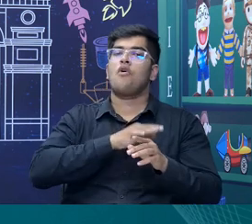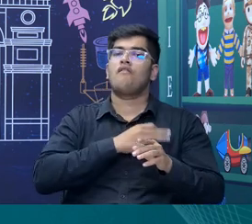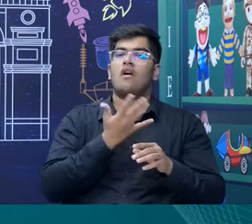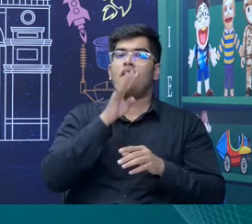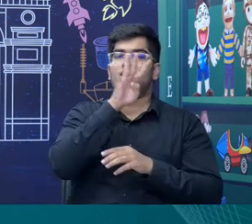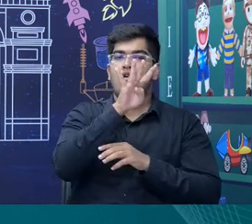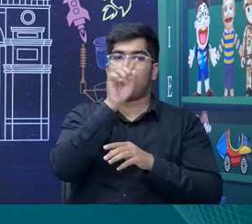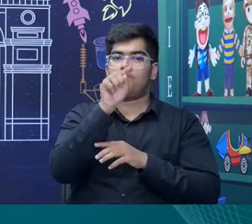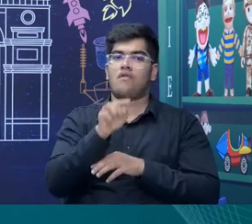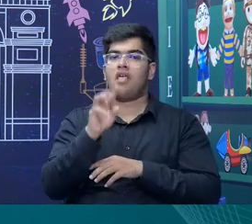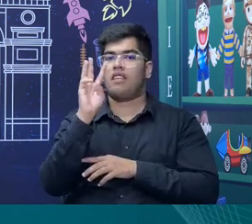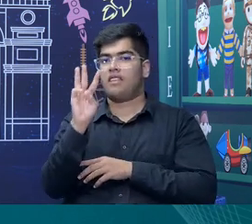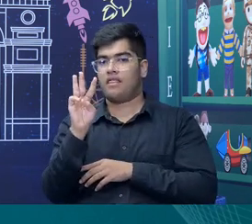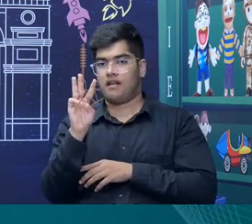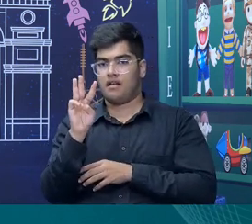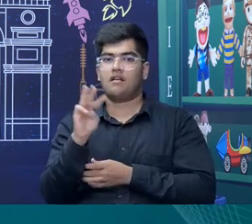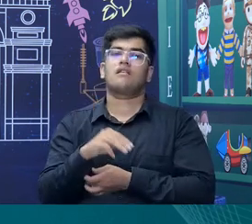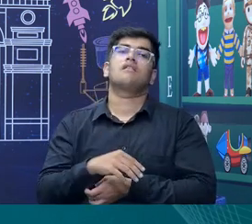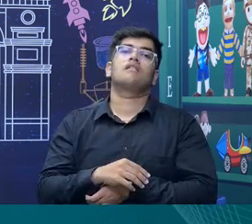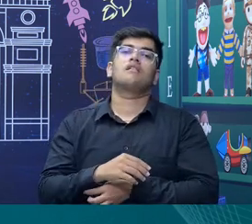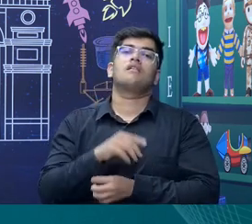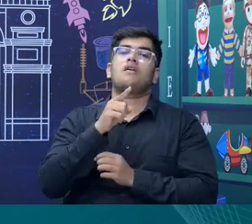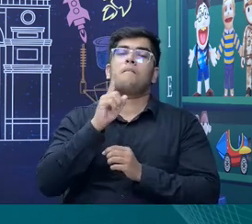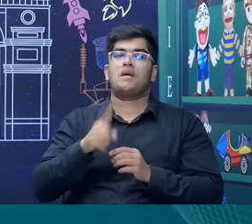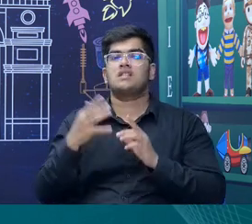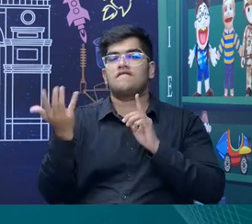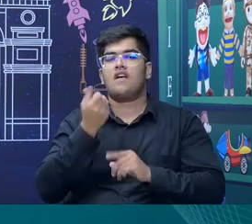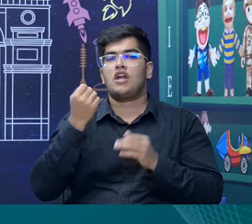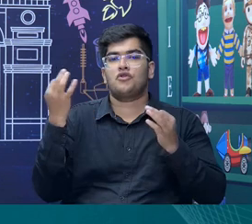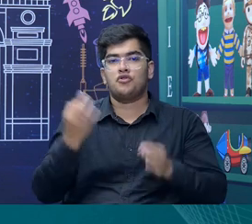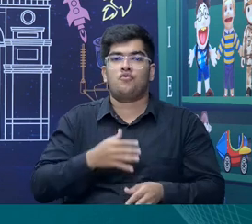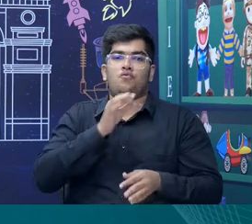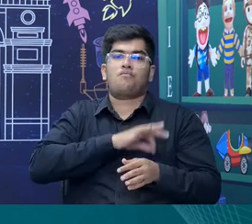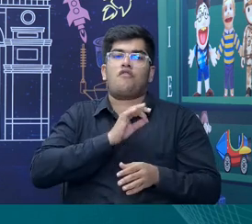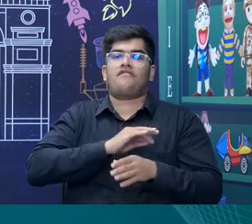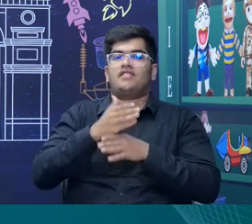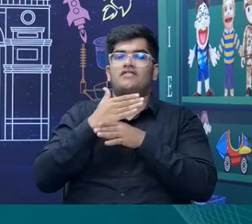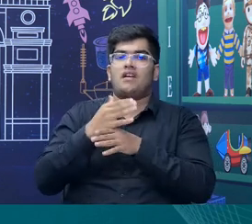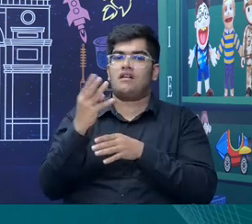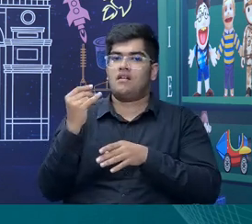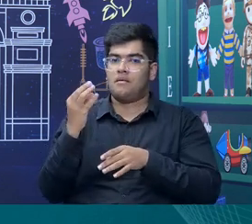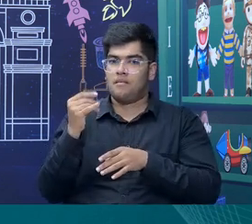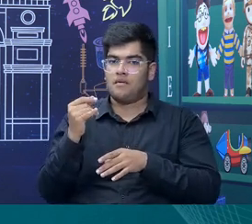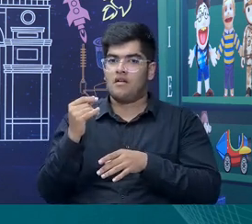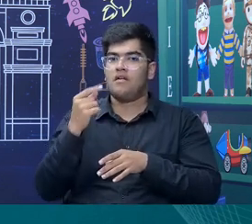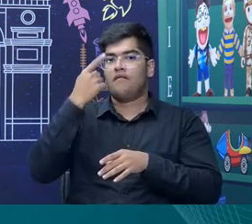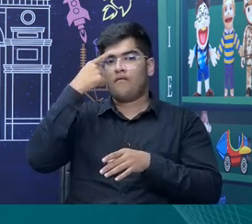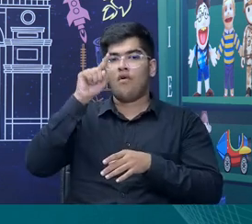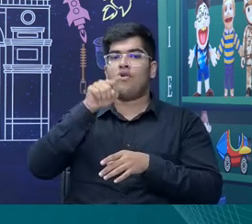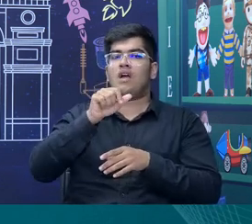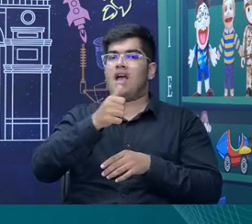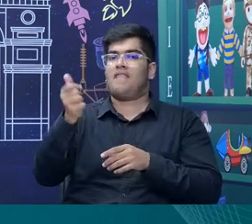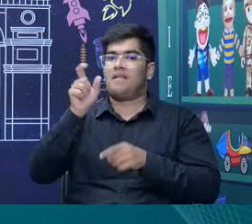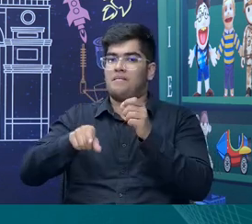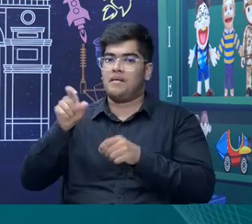new profit sharing ratio of remaining partners F Varun retires